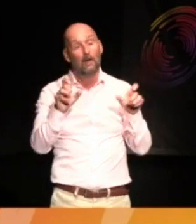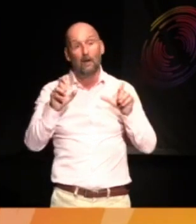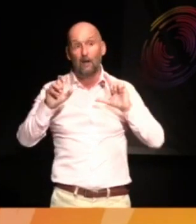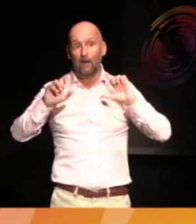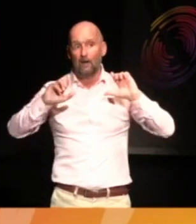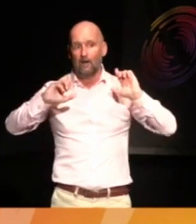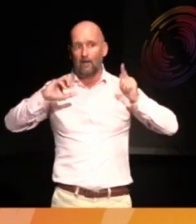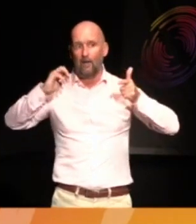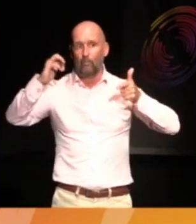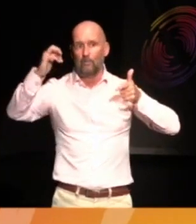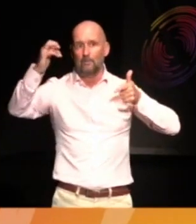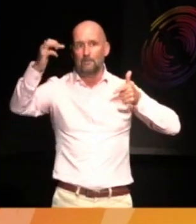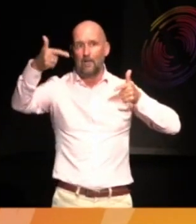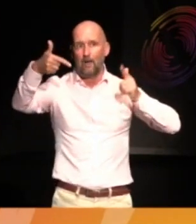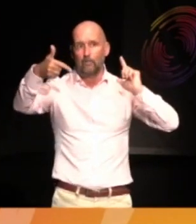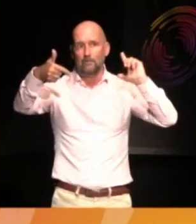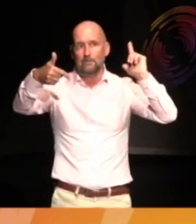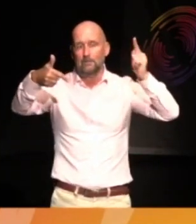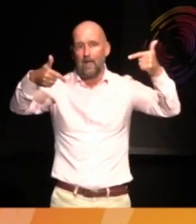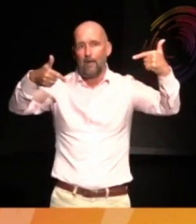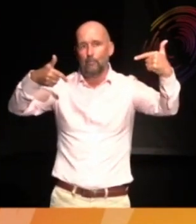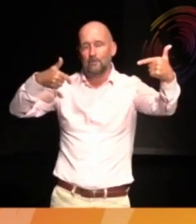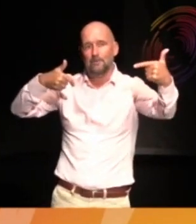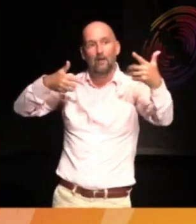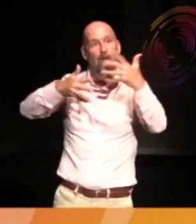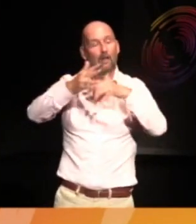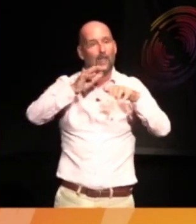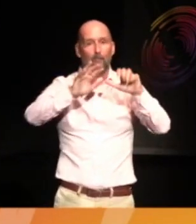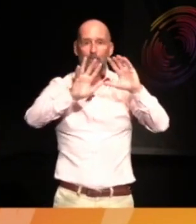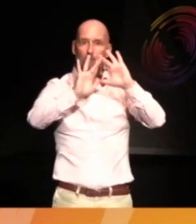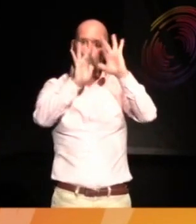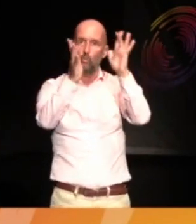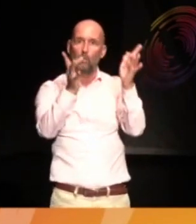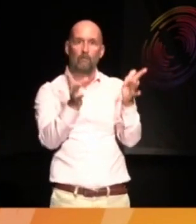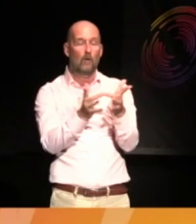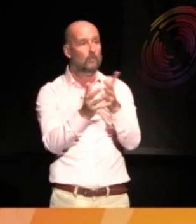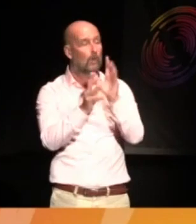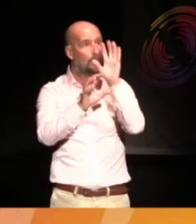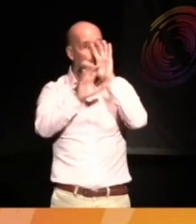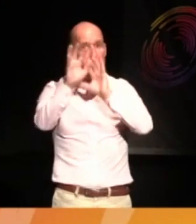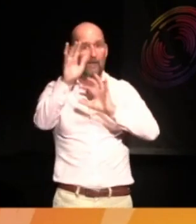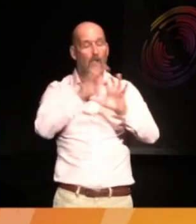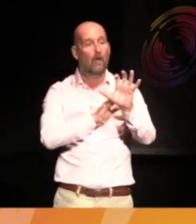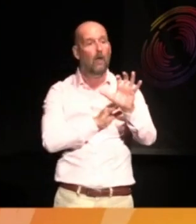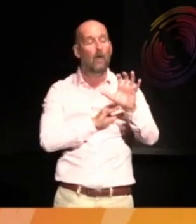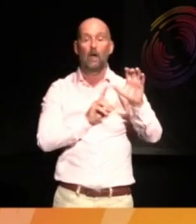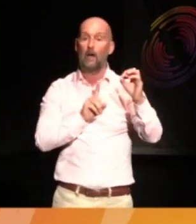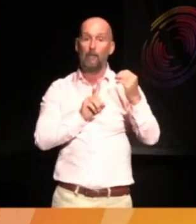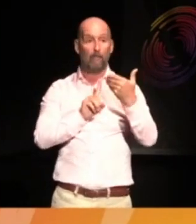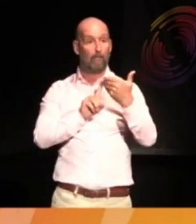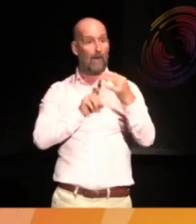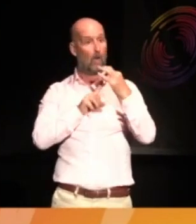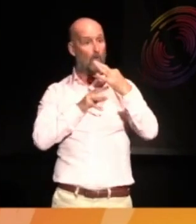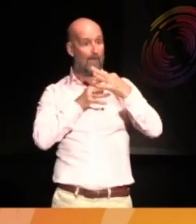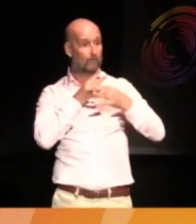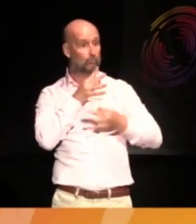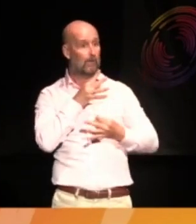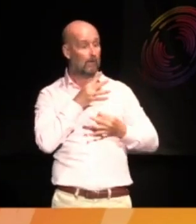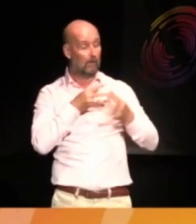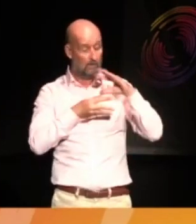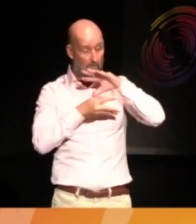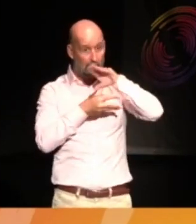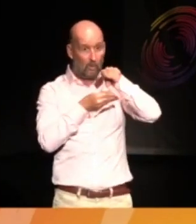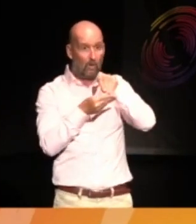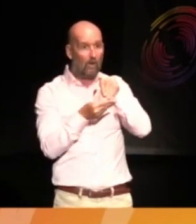cameras, a dizzying, pixelated universe, our biometric futures miniaturized on